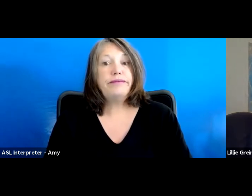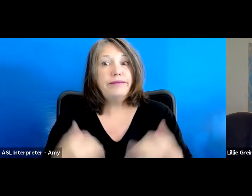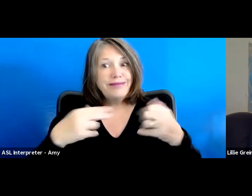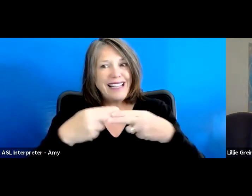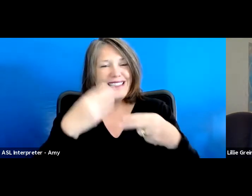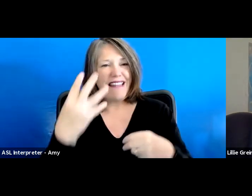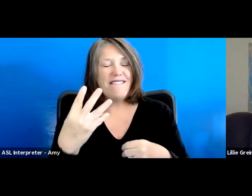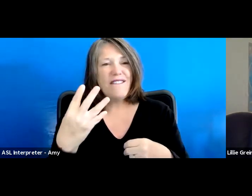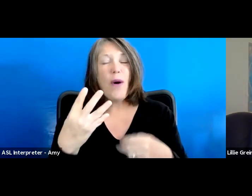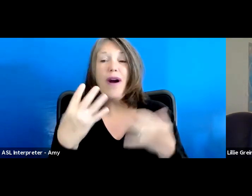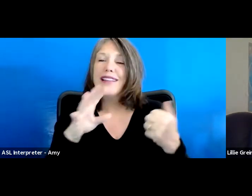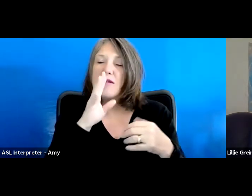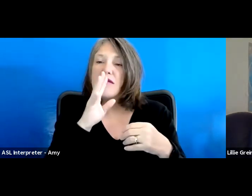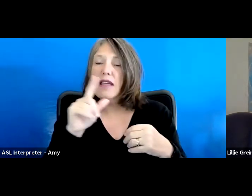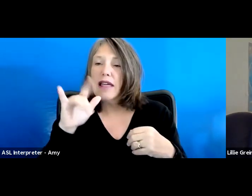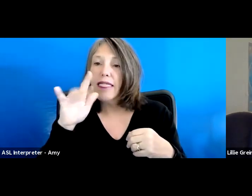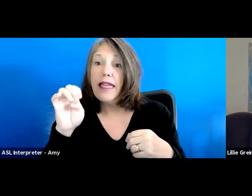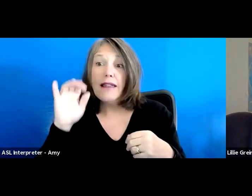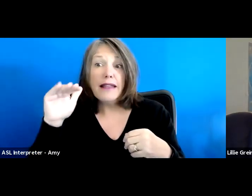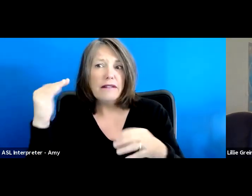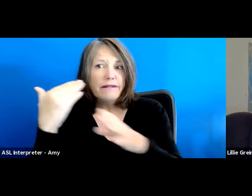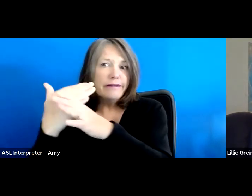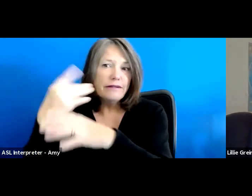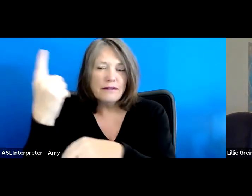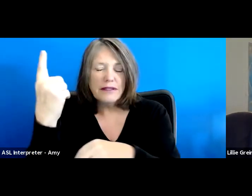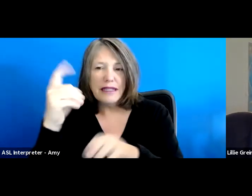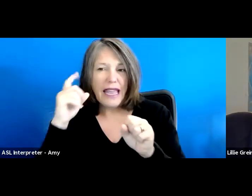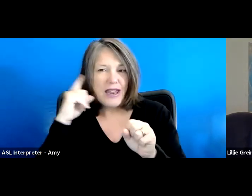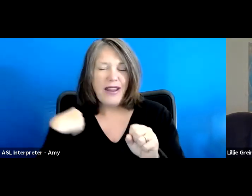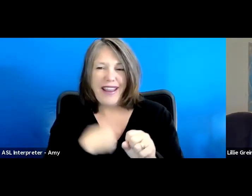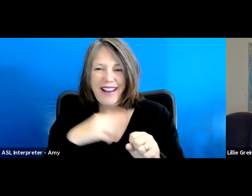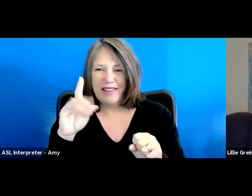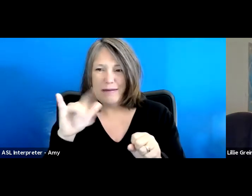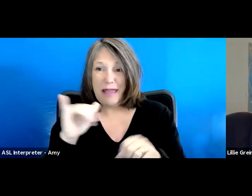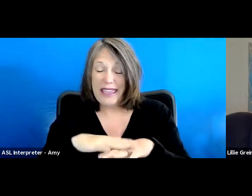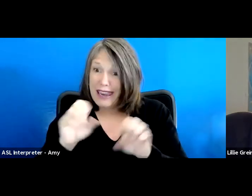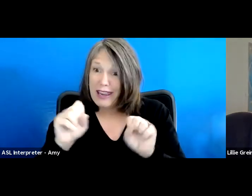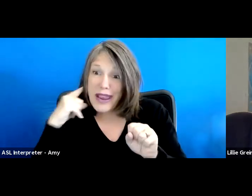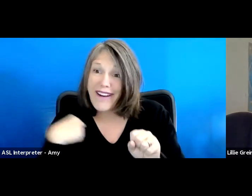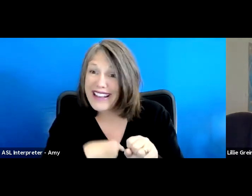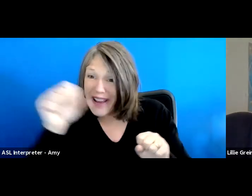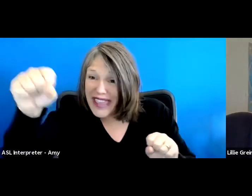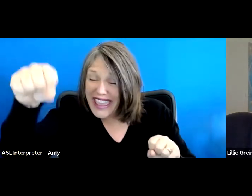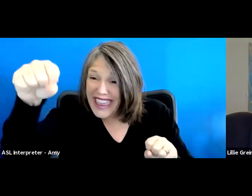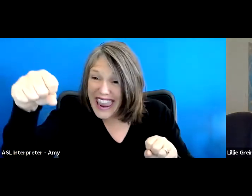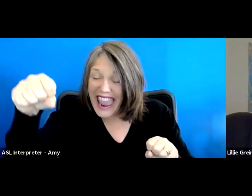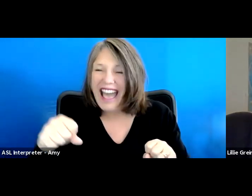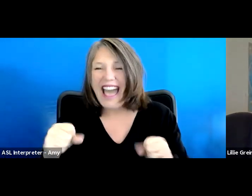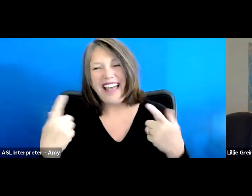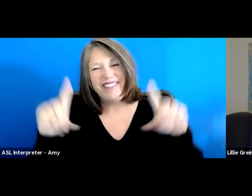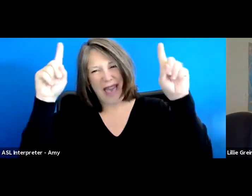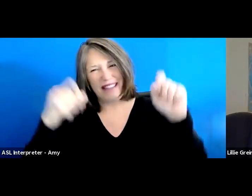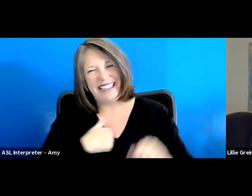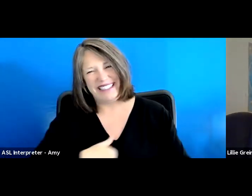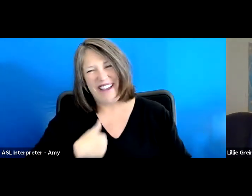4. So we're talking about Lily, home usability. Oh, yeah. Can you hear us on Becky's computer? Oh, yeah, I can. Fabulous. Sorry